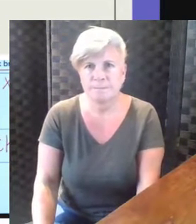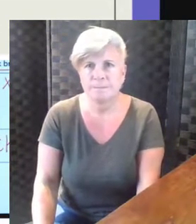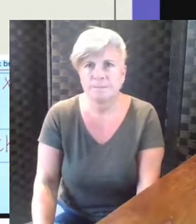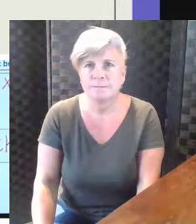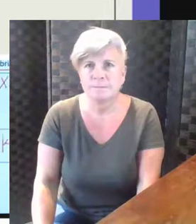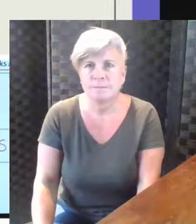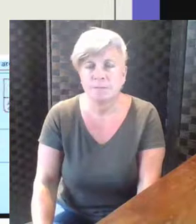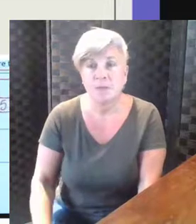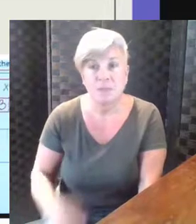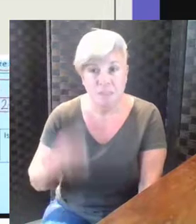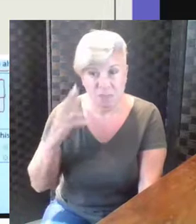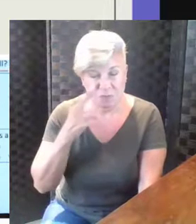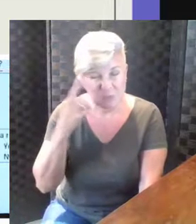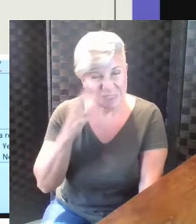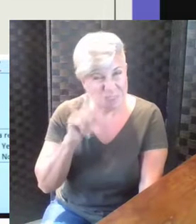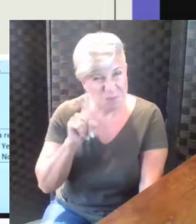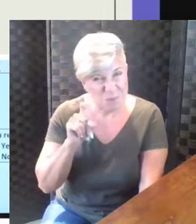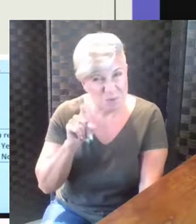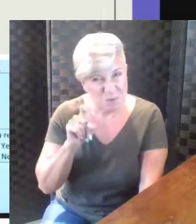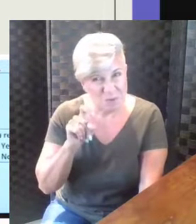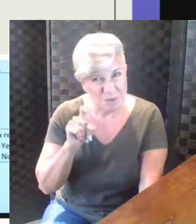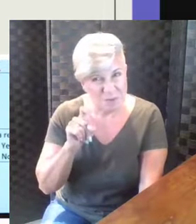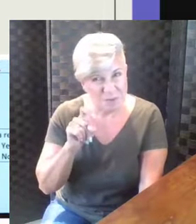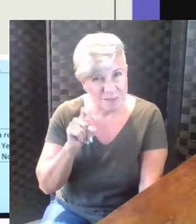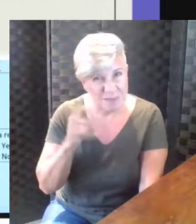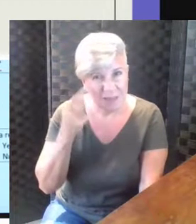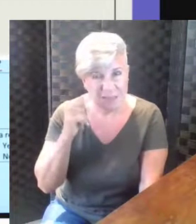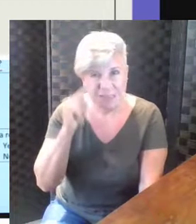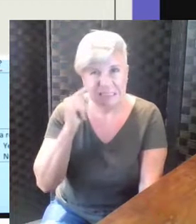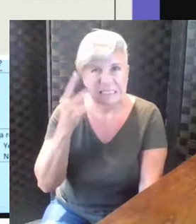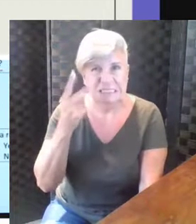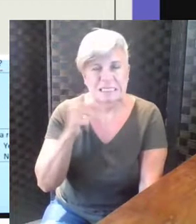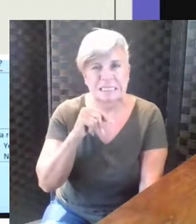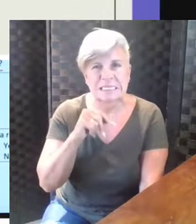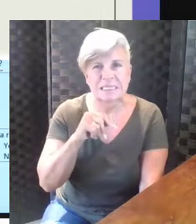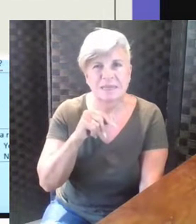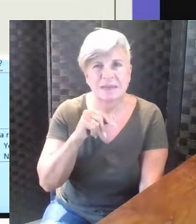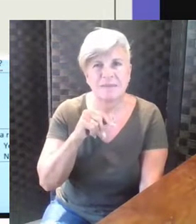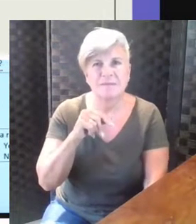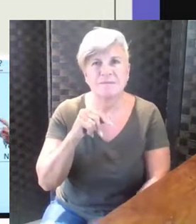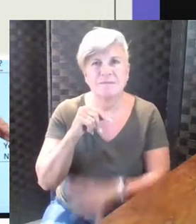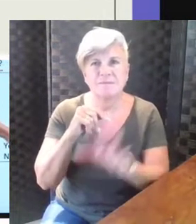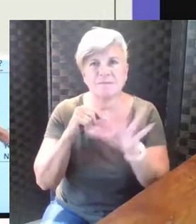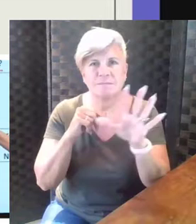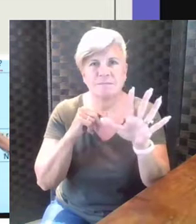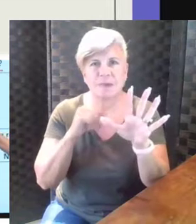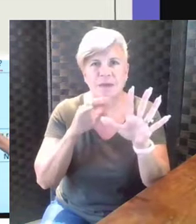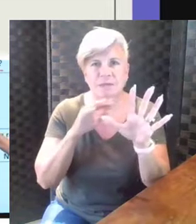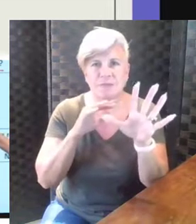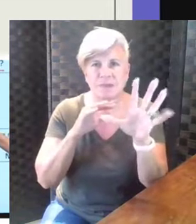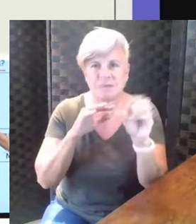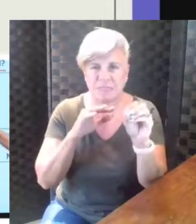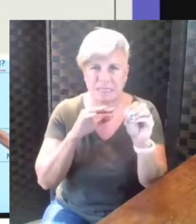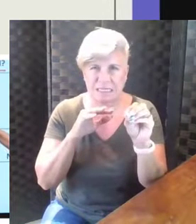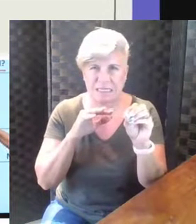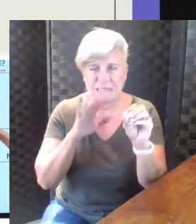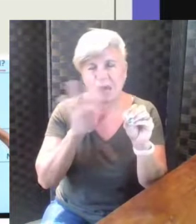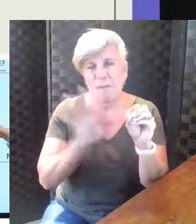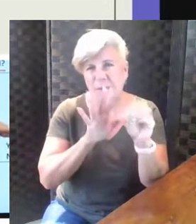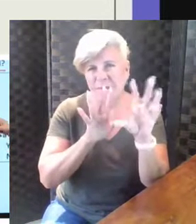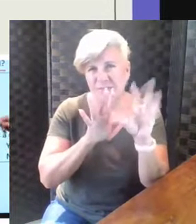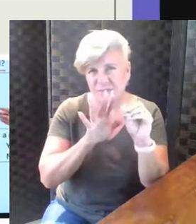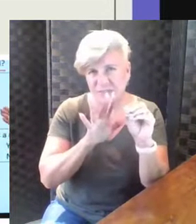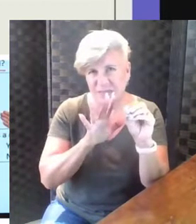Just to check, is this answer reasonable? Let's plug that in and see. If we had about 50 for